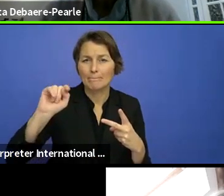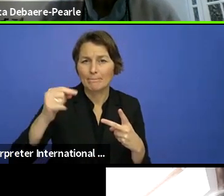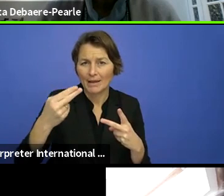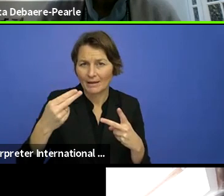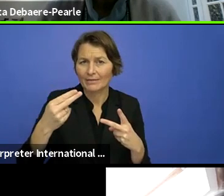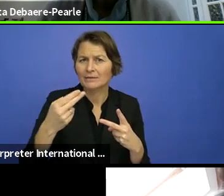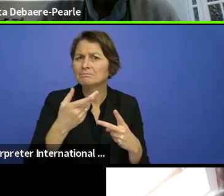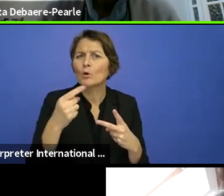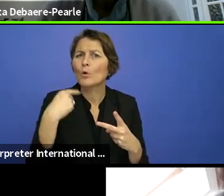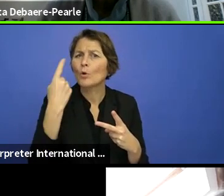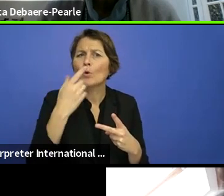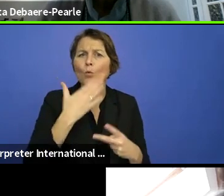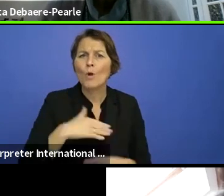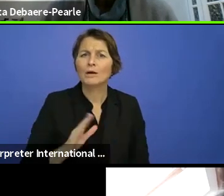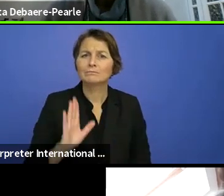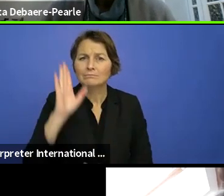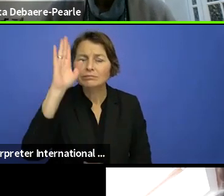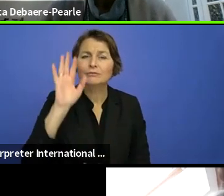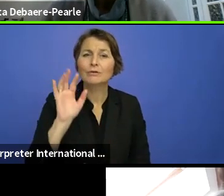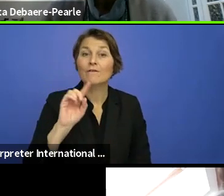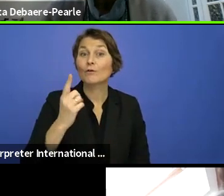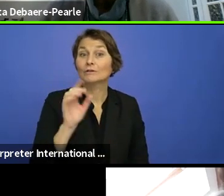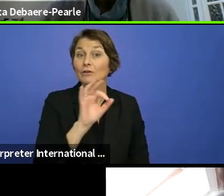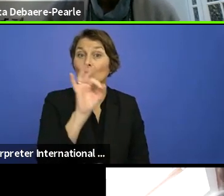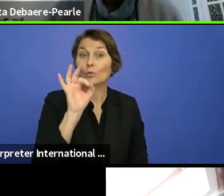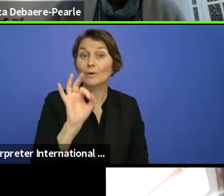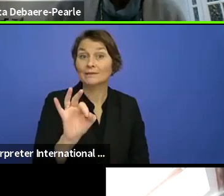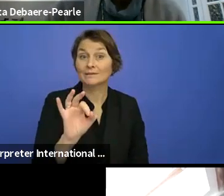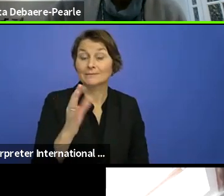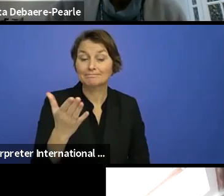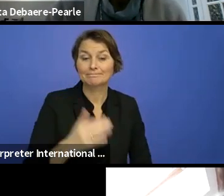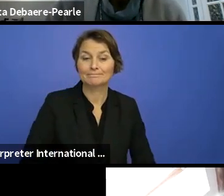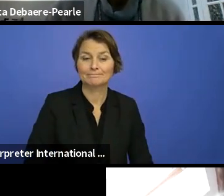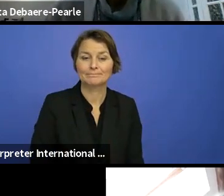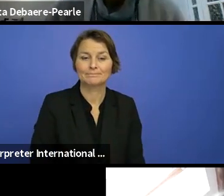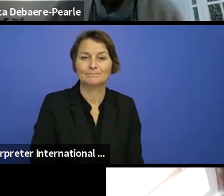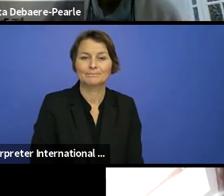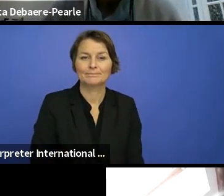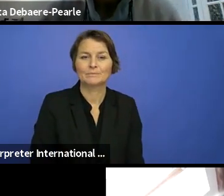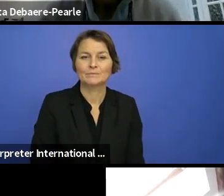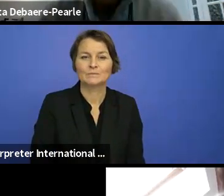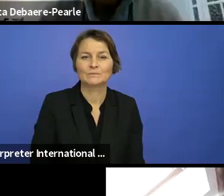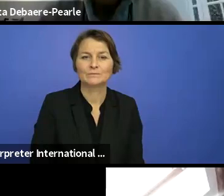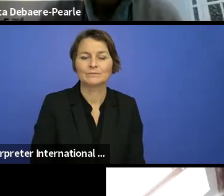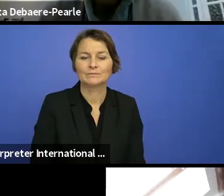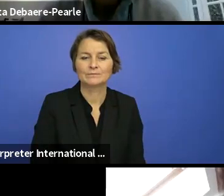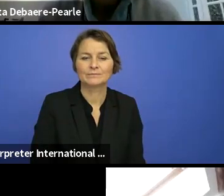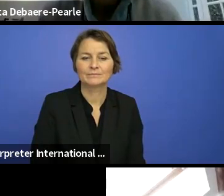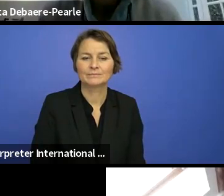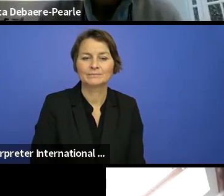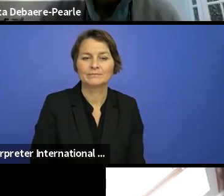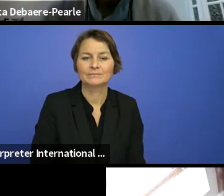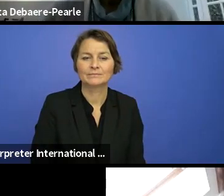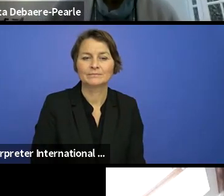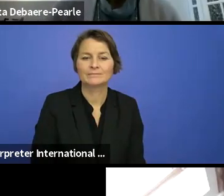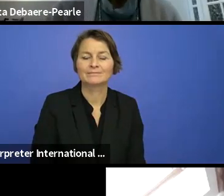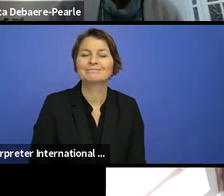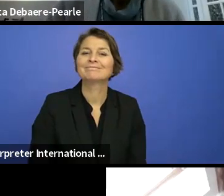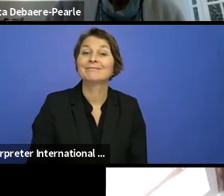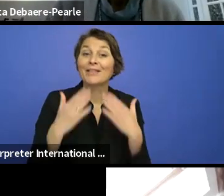would like to start with the first question? Evgenia, yes, please. Yes, hello, and thank you both very much for joining us